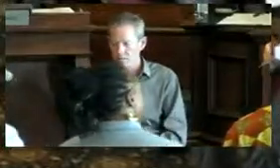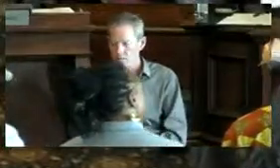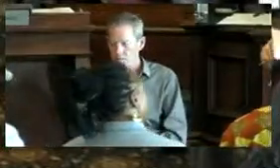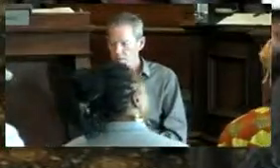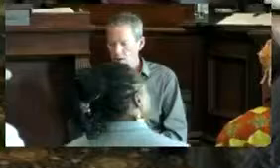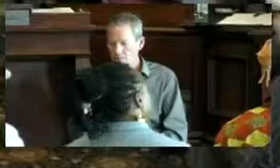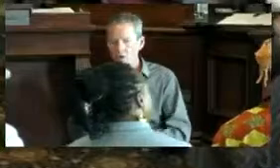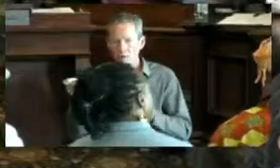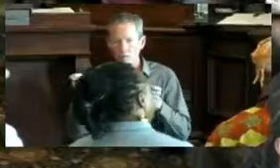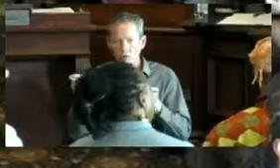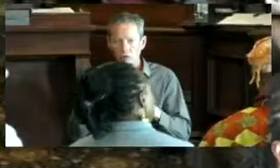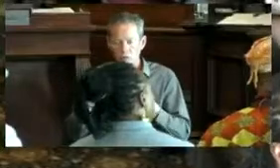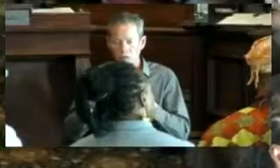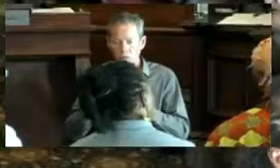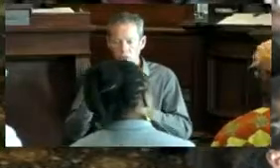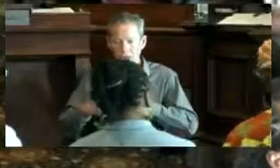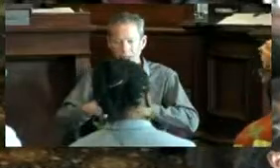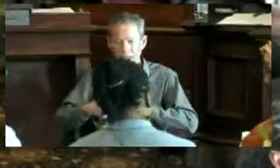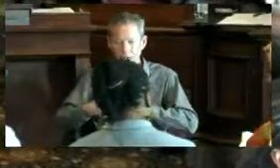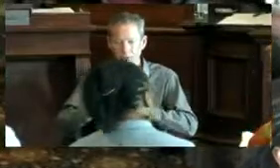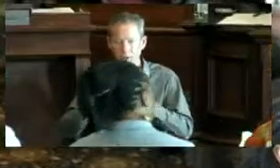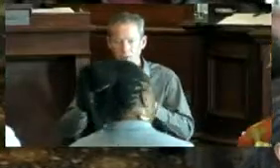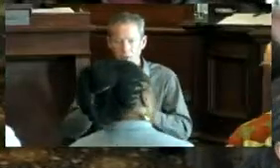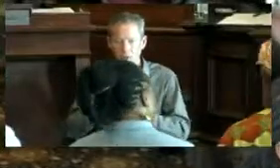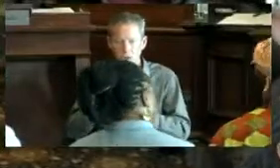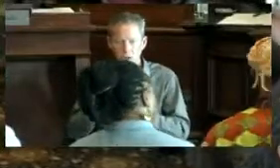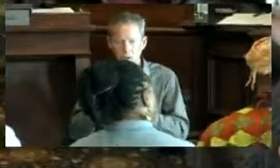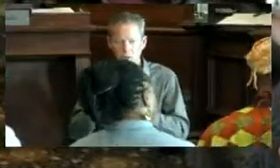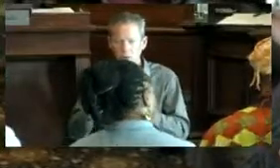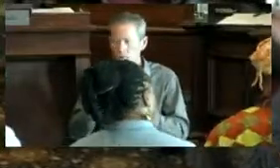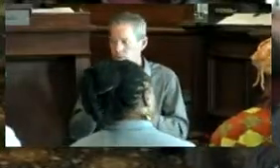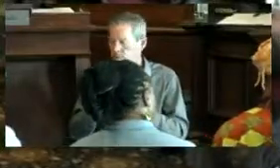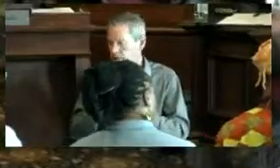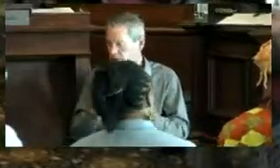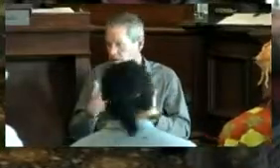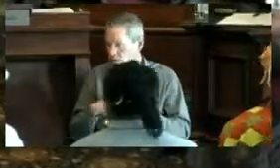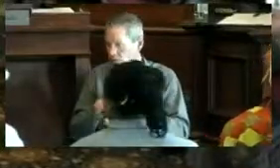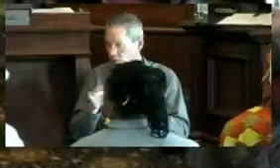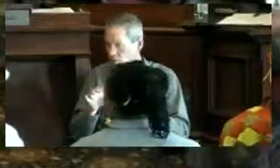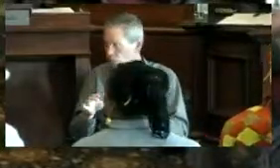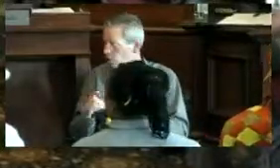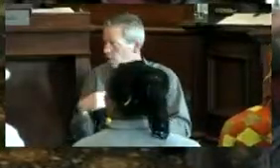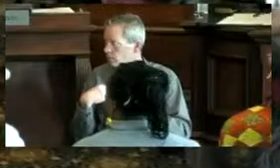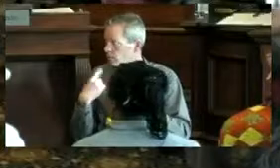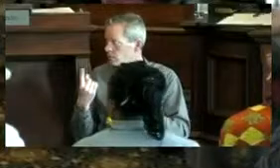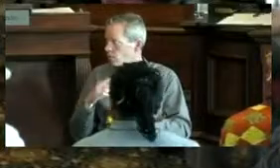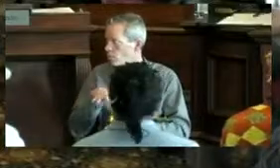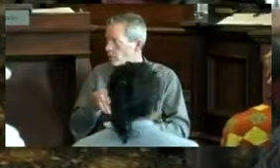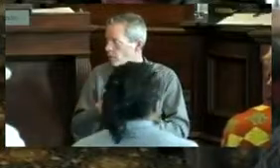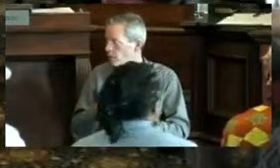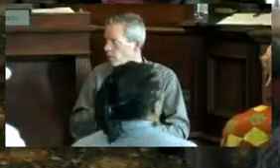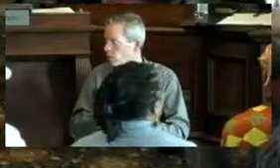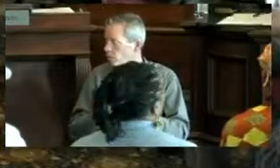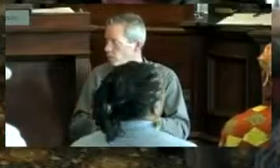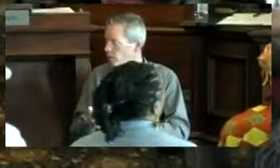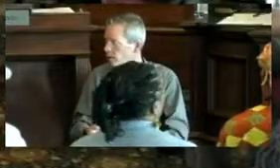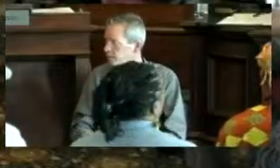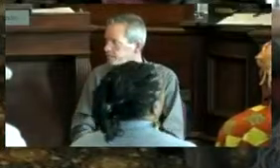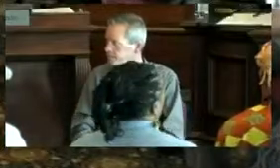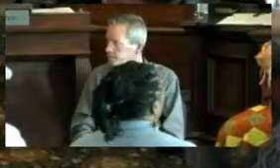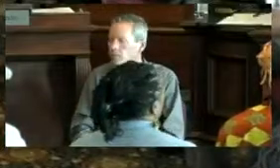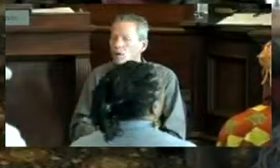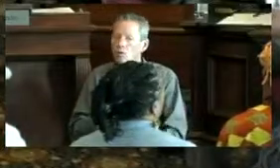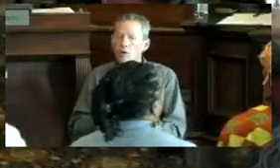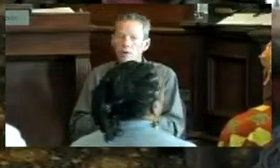am the Director of Community Engagement, and I'd like to share with you some of the things that we've done here within our community. We've